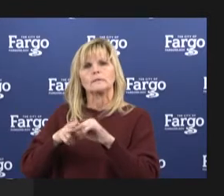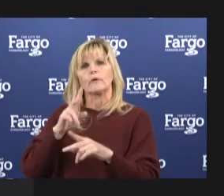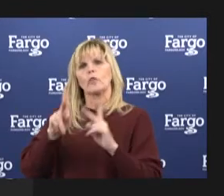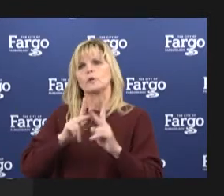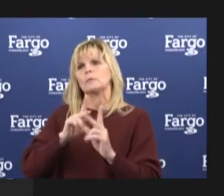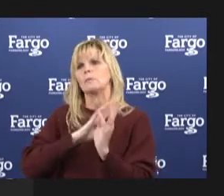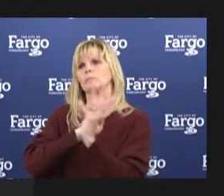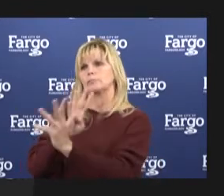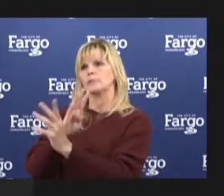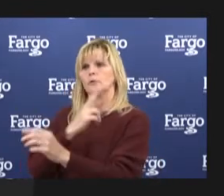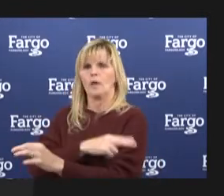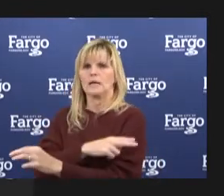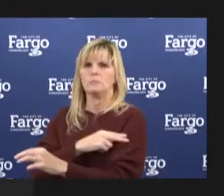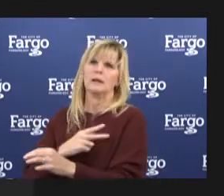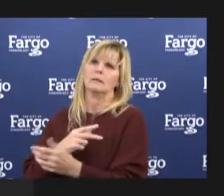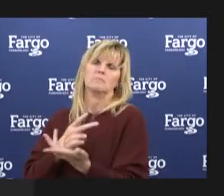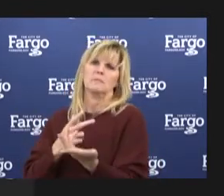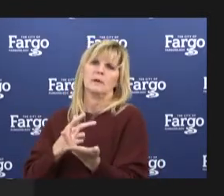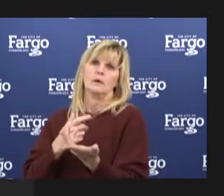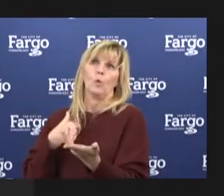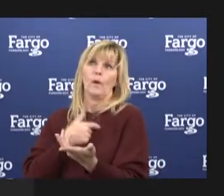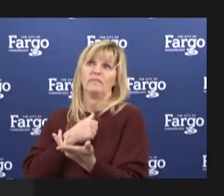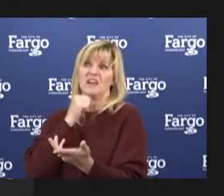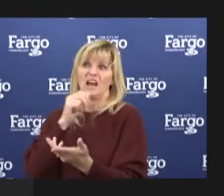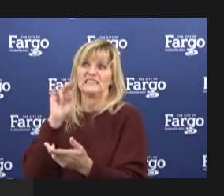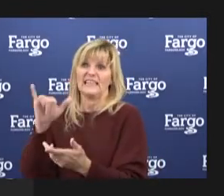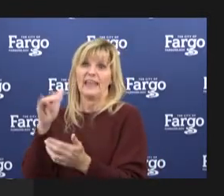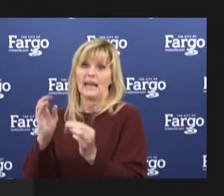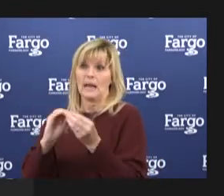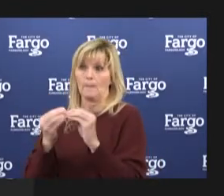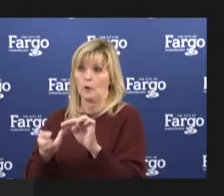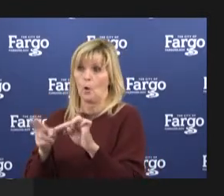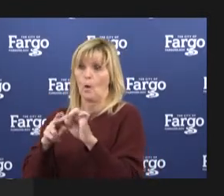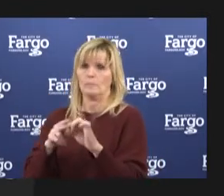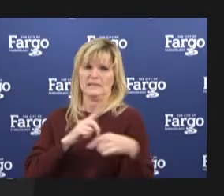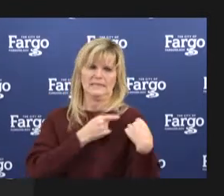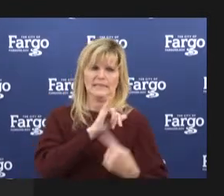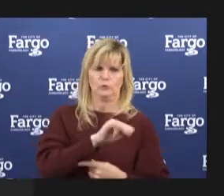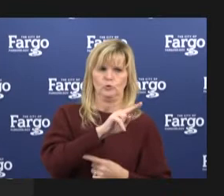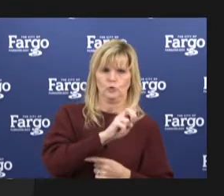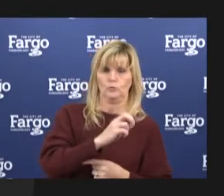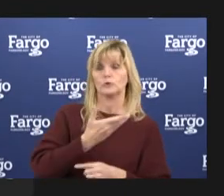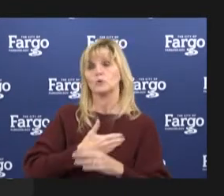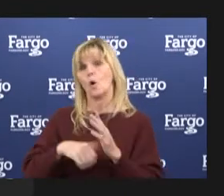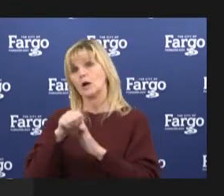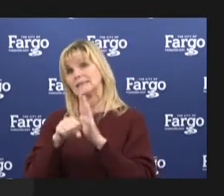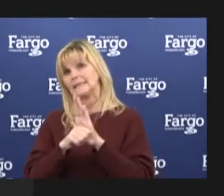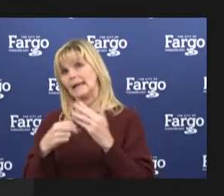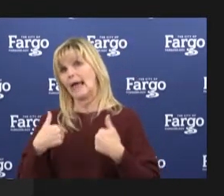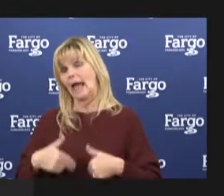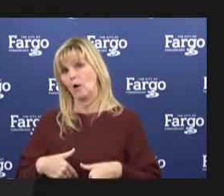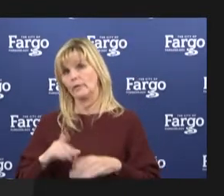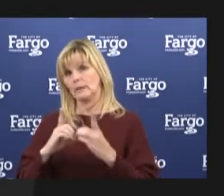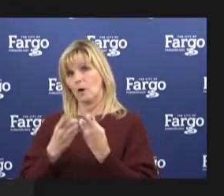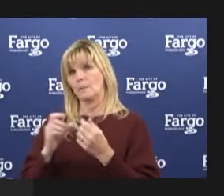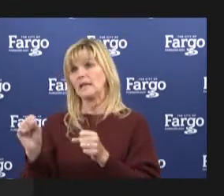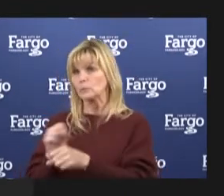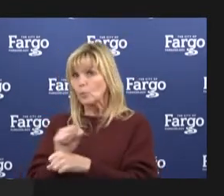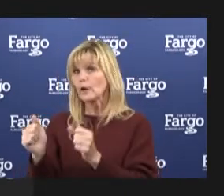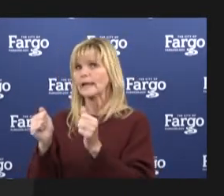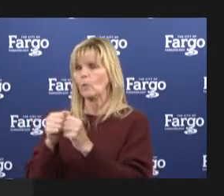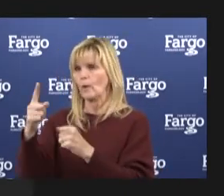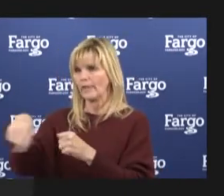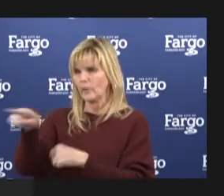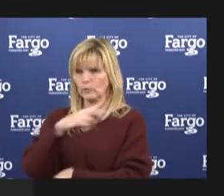hospitalization rates have not been seen since the beginning of June. So our state health departments are working closely with the hospitals